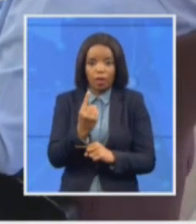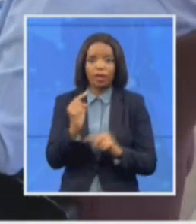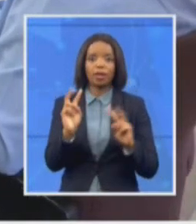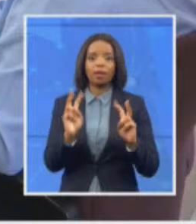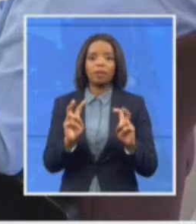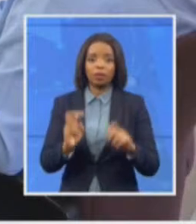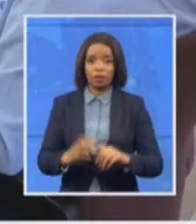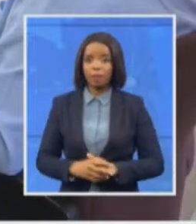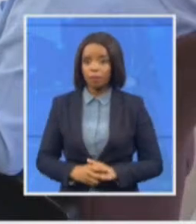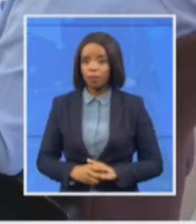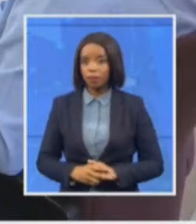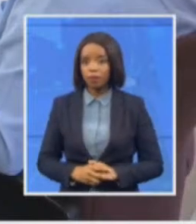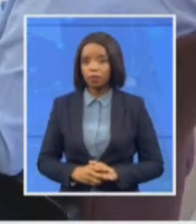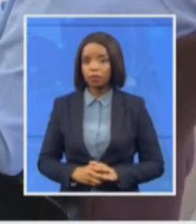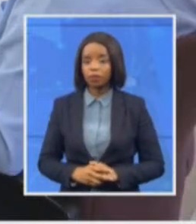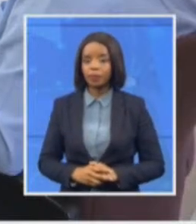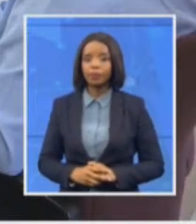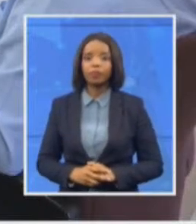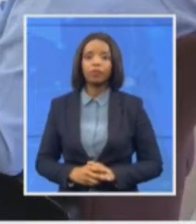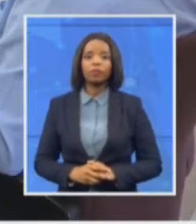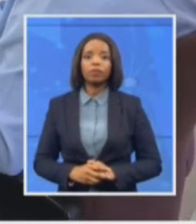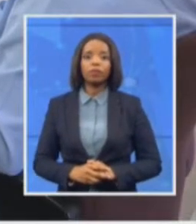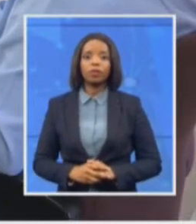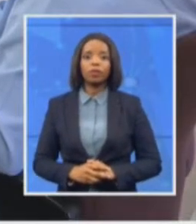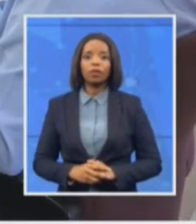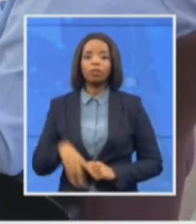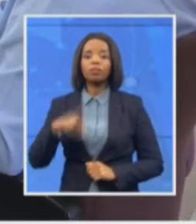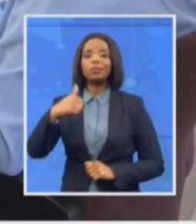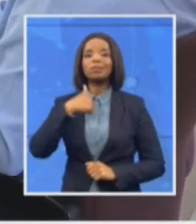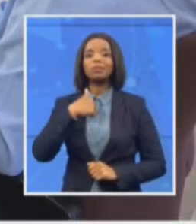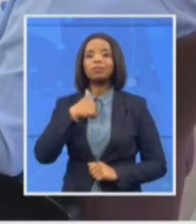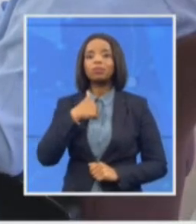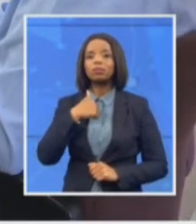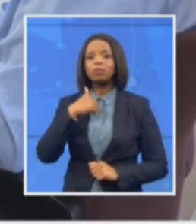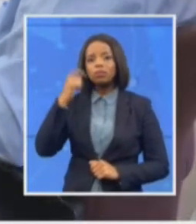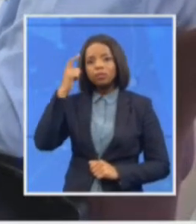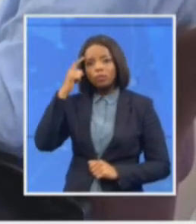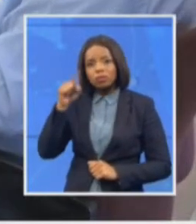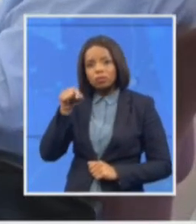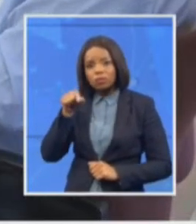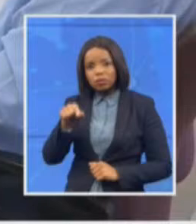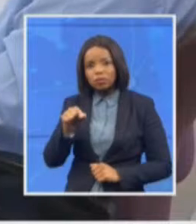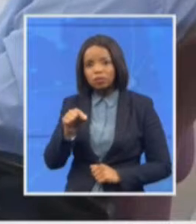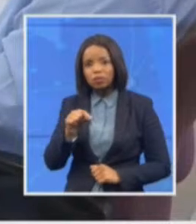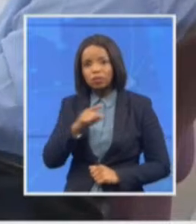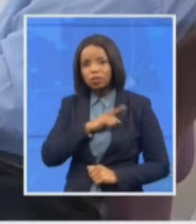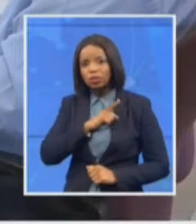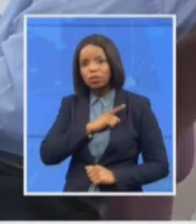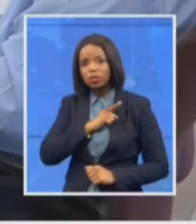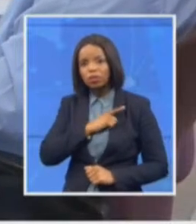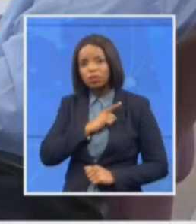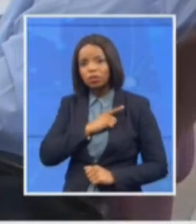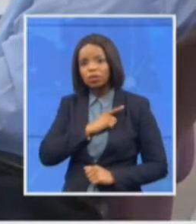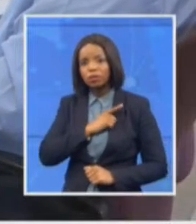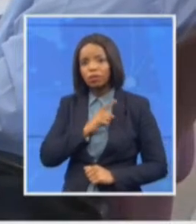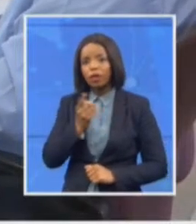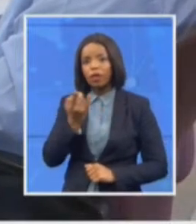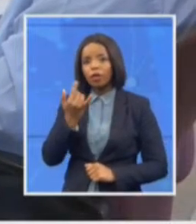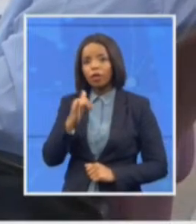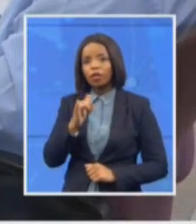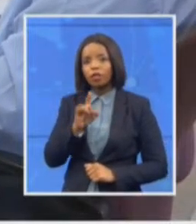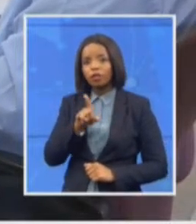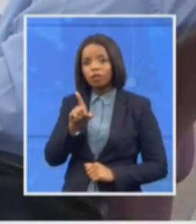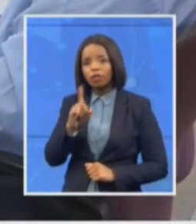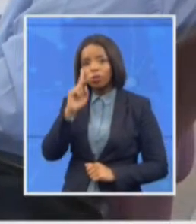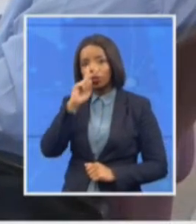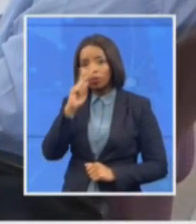Mr. Chairman, because in fact, just to amplify, if you look at the... Because I infer from